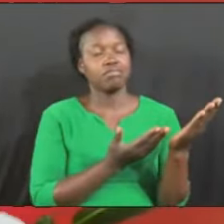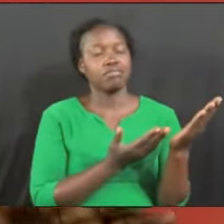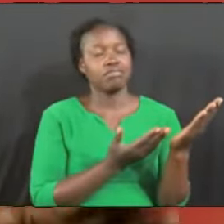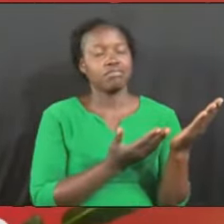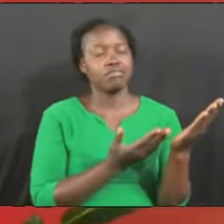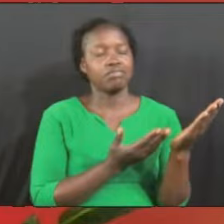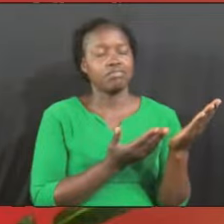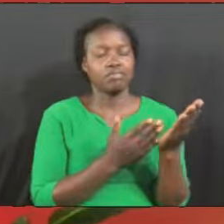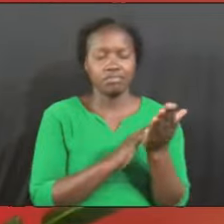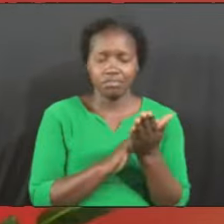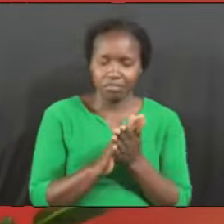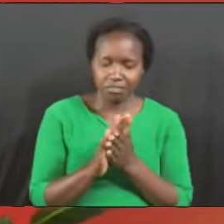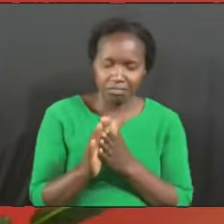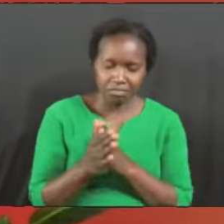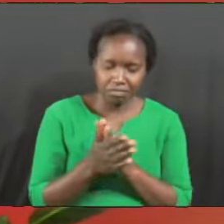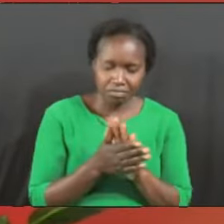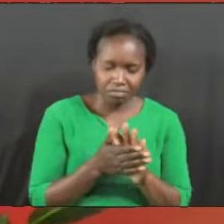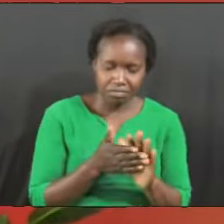forgive us